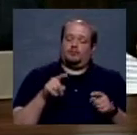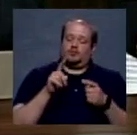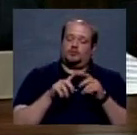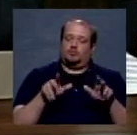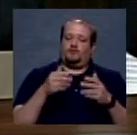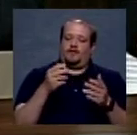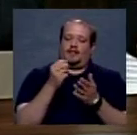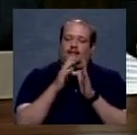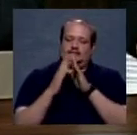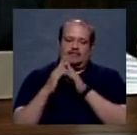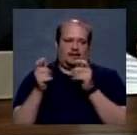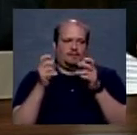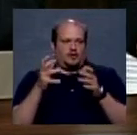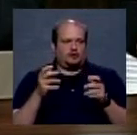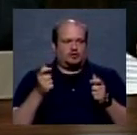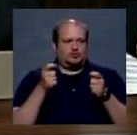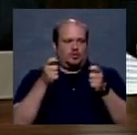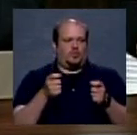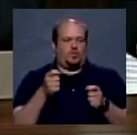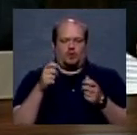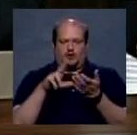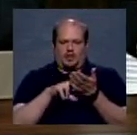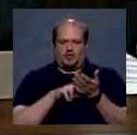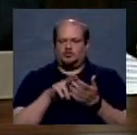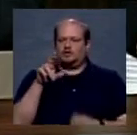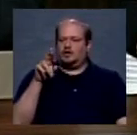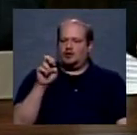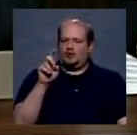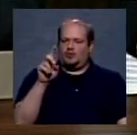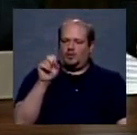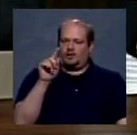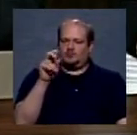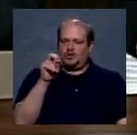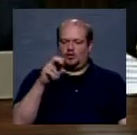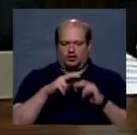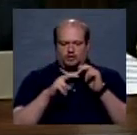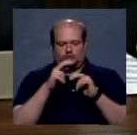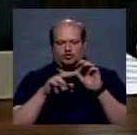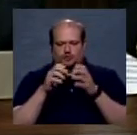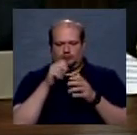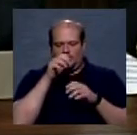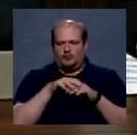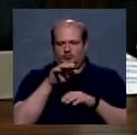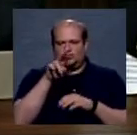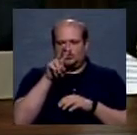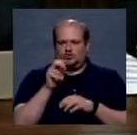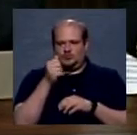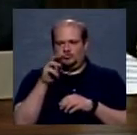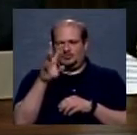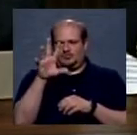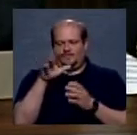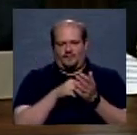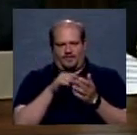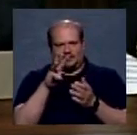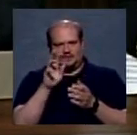manager to award a contract to Redstone Construction Group Incorporated in amount not to exceed